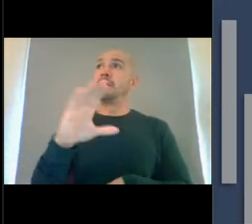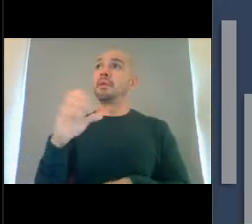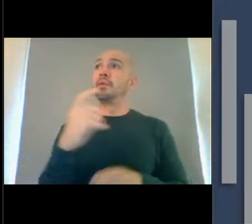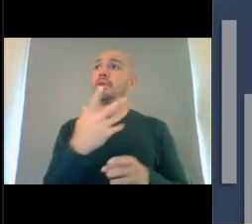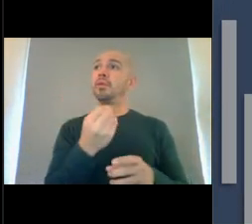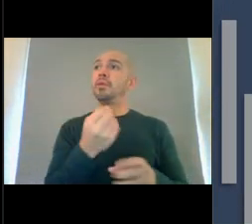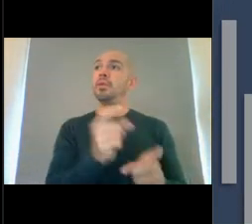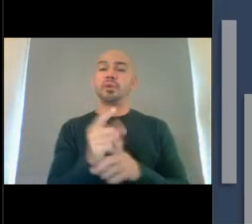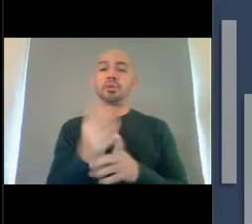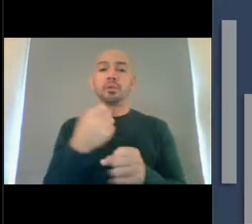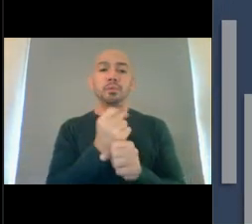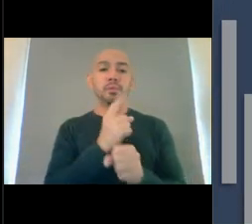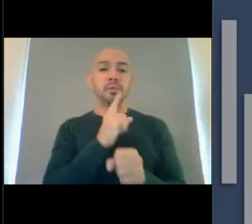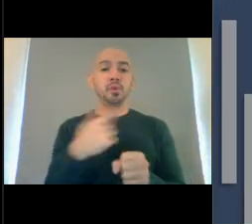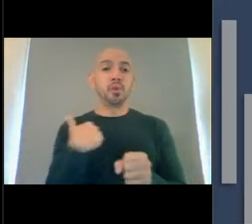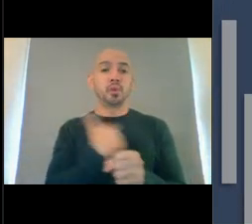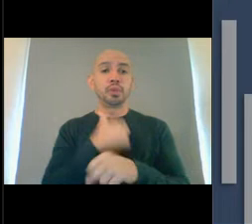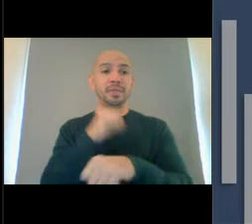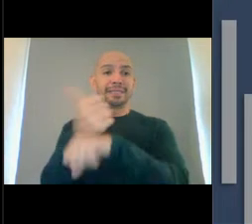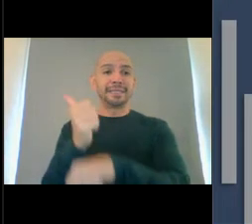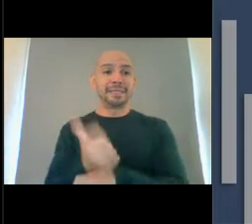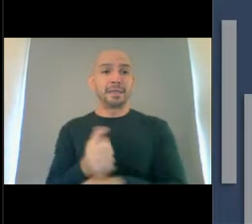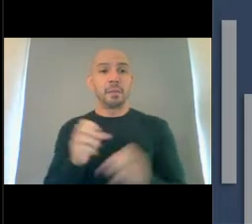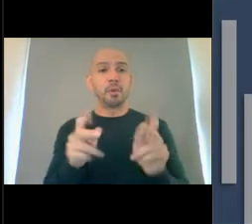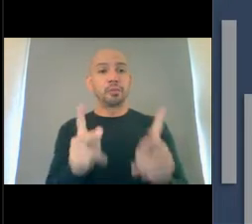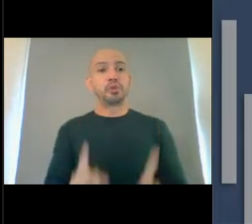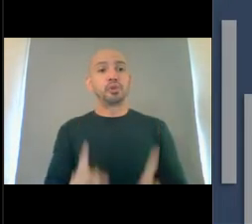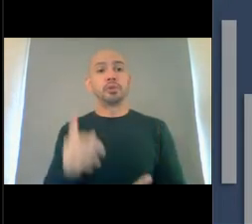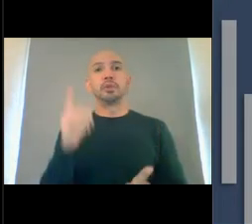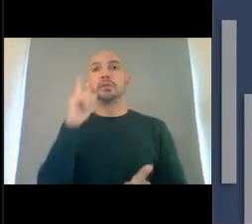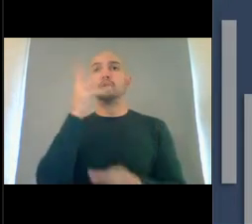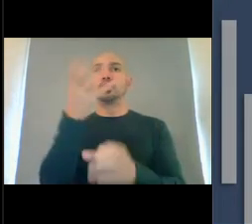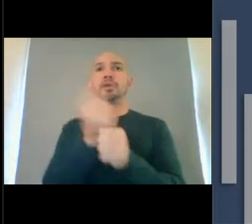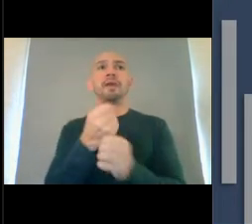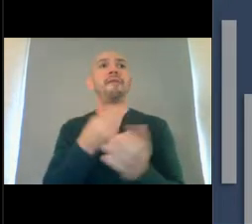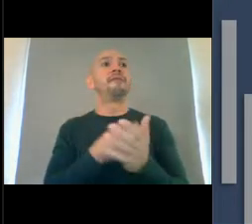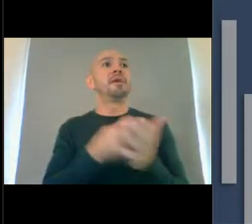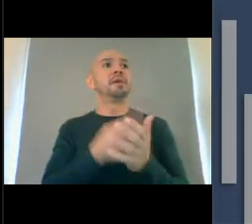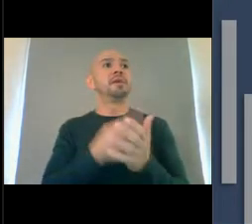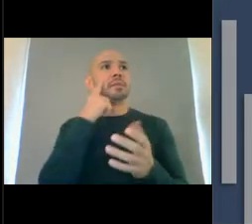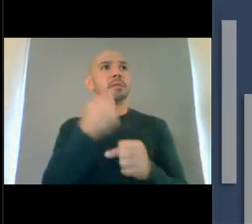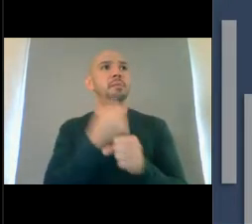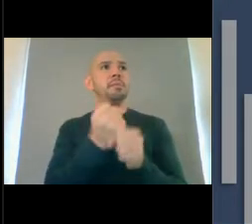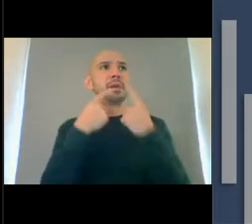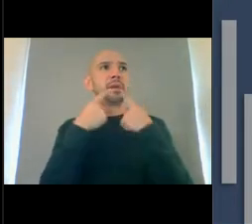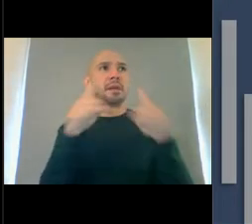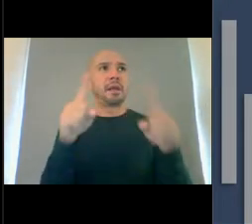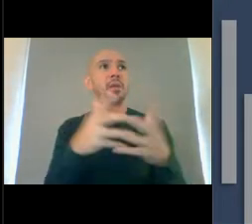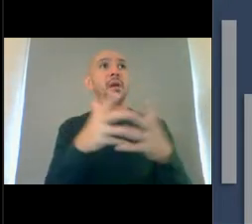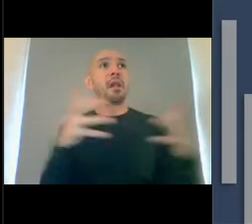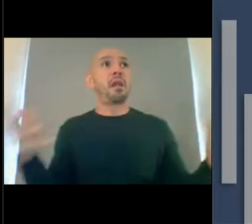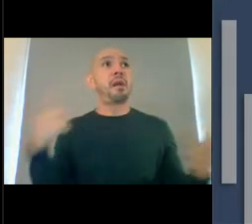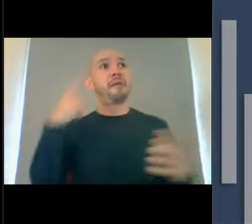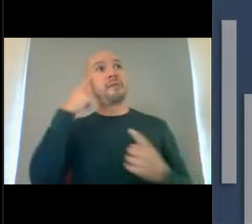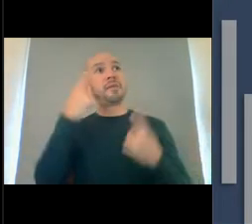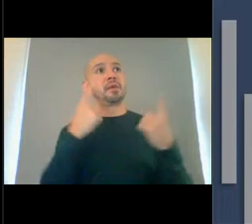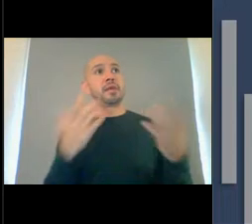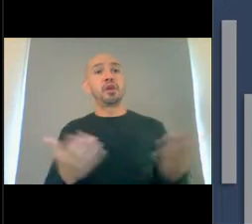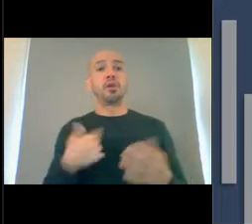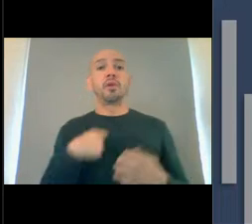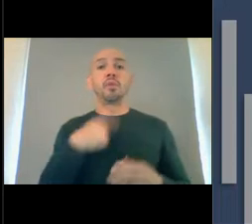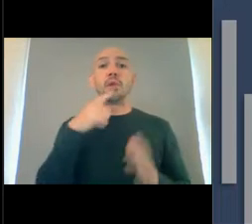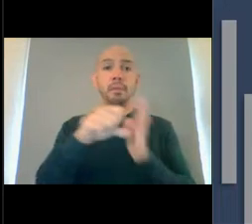opportunities to go after funds to make this all happen there's a lot of thinking in here and i'm really impressed with the